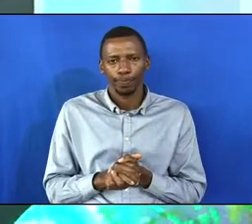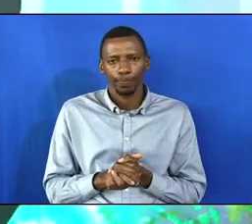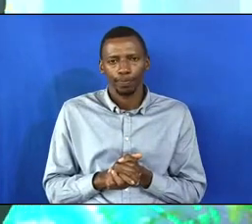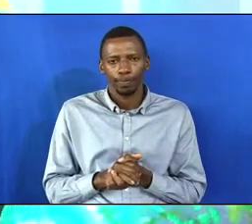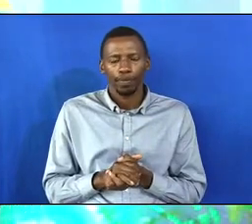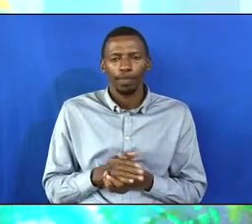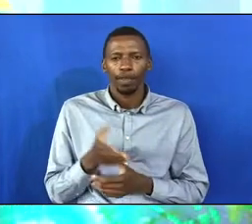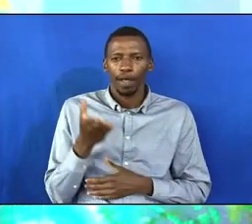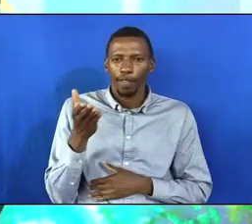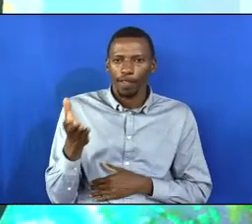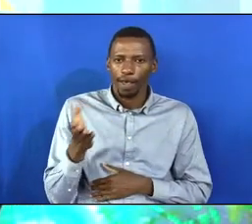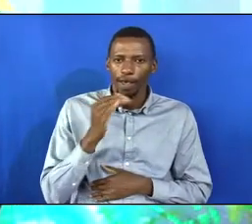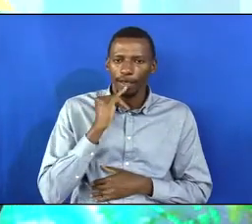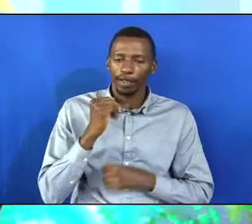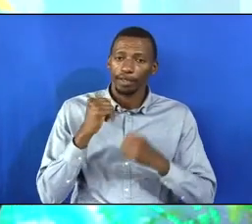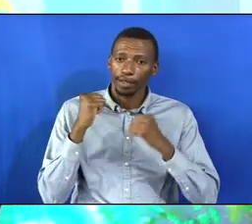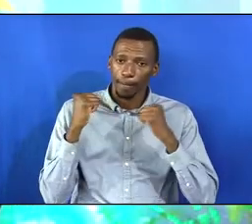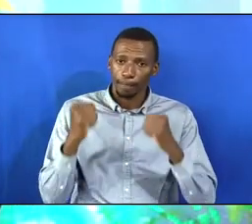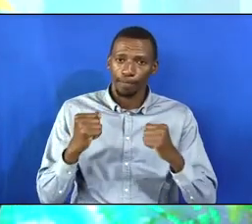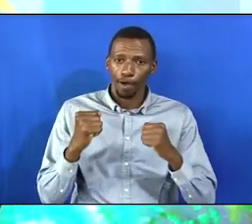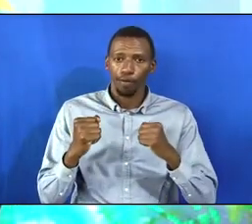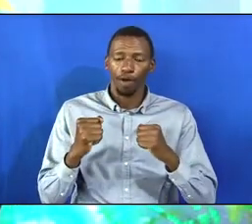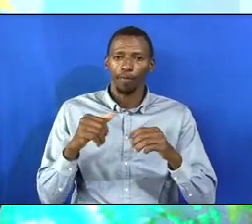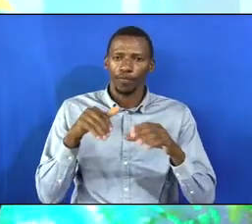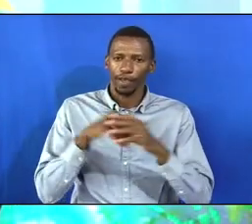There is power in persistence.